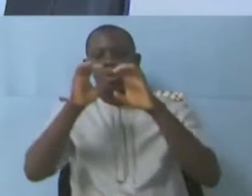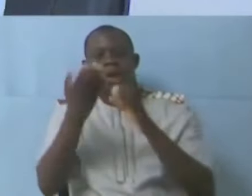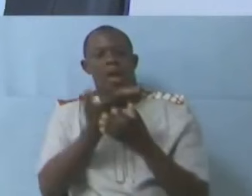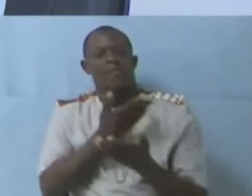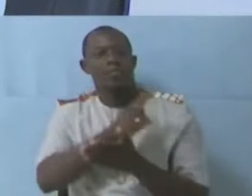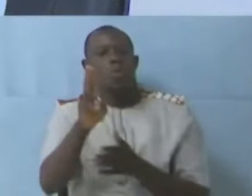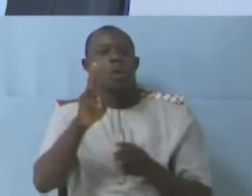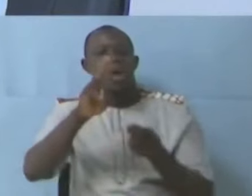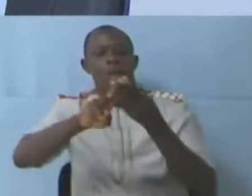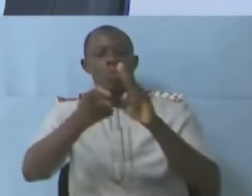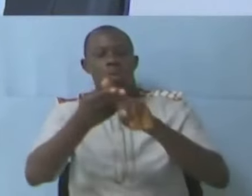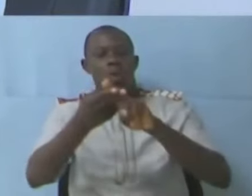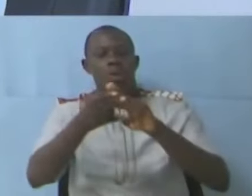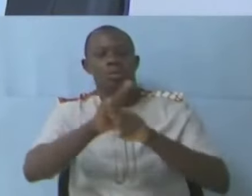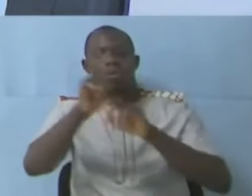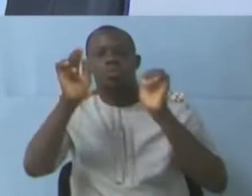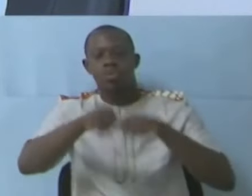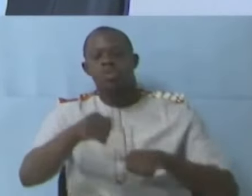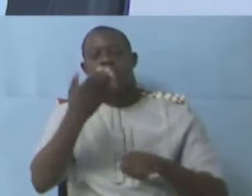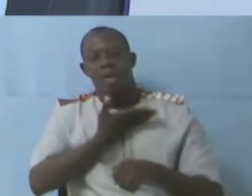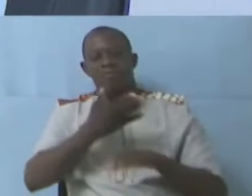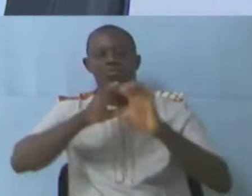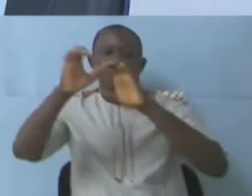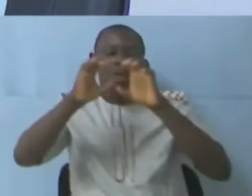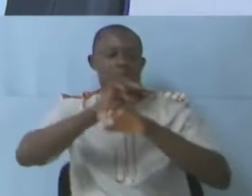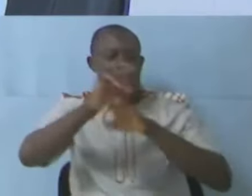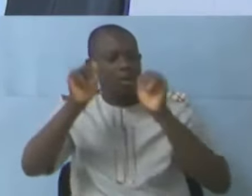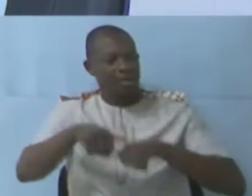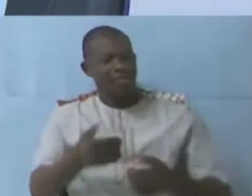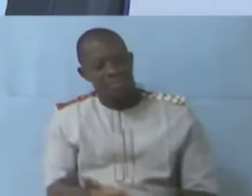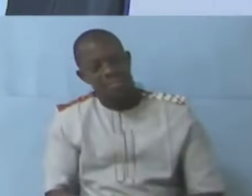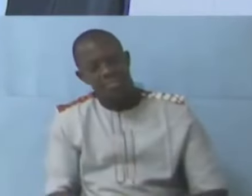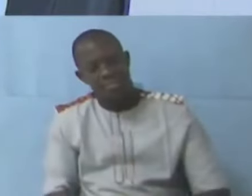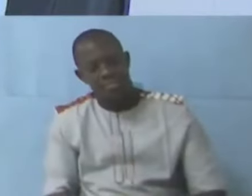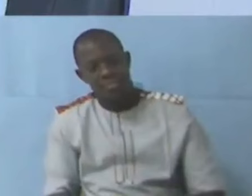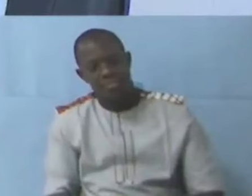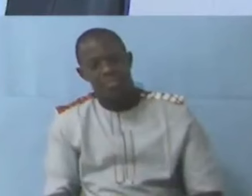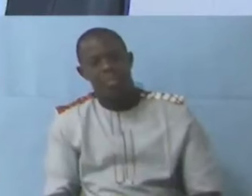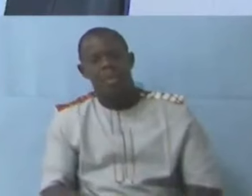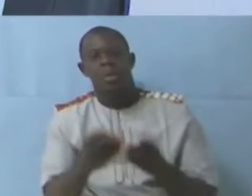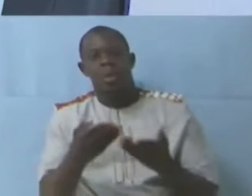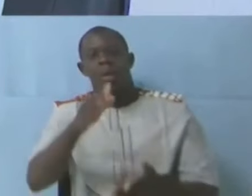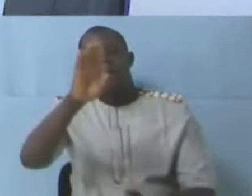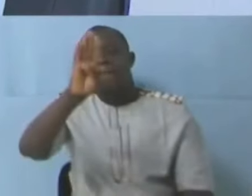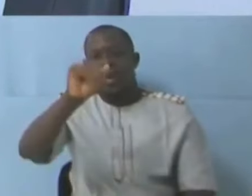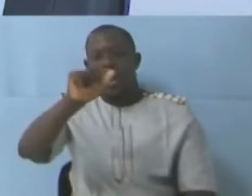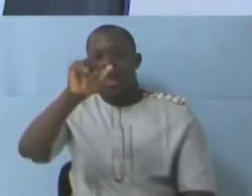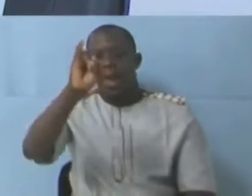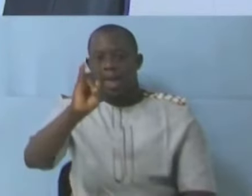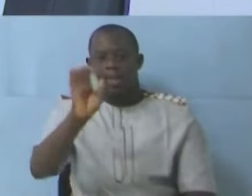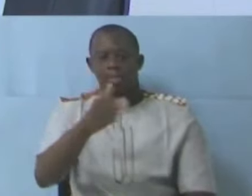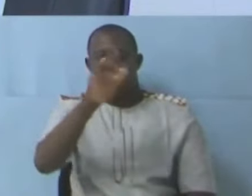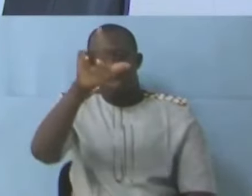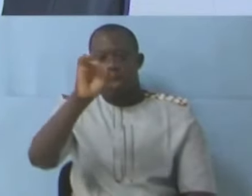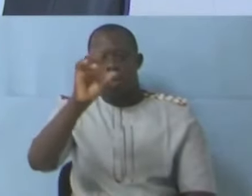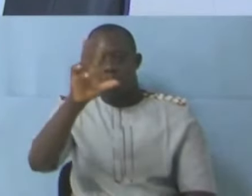dal. We didn't have access to the sat phone because the communication were not ongoing. So Bailo ne ma yow nak naka ngay def mané ko no bul wori